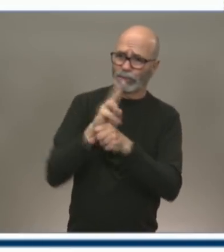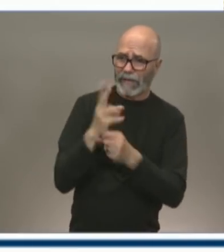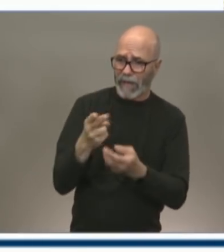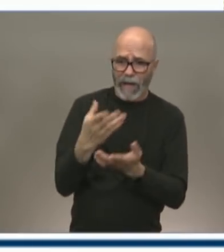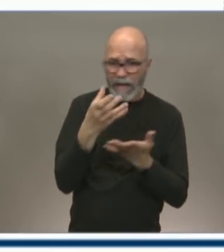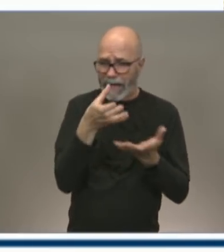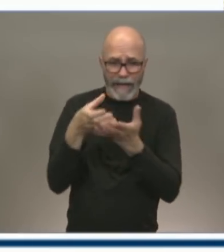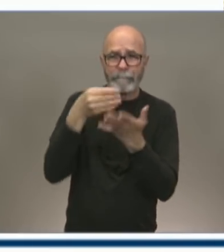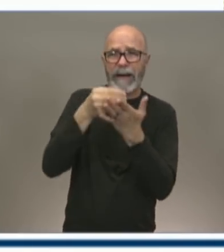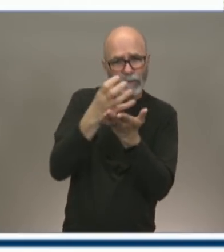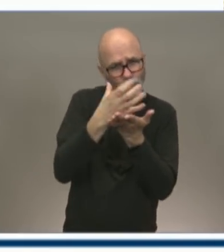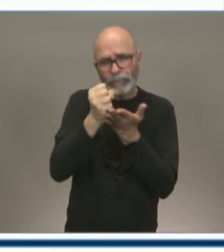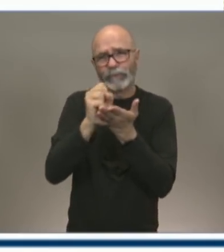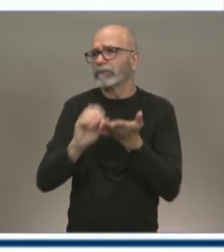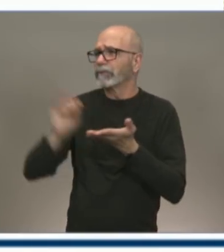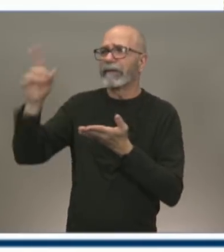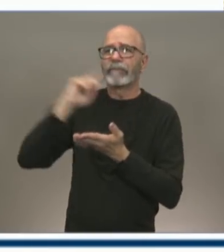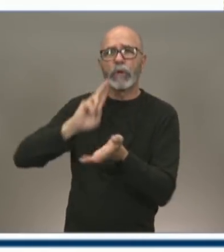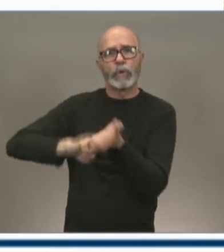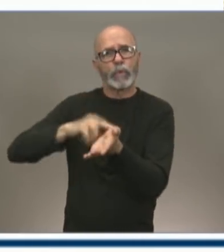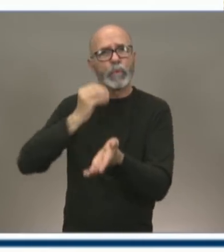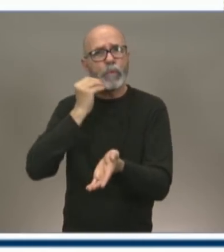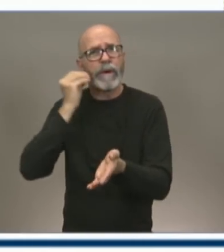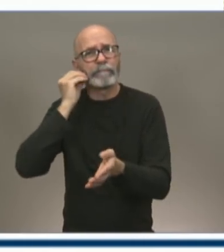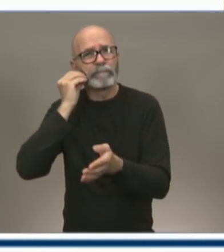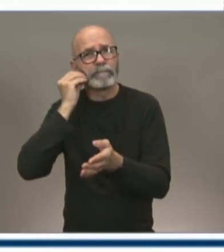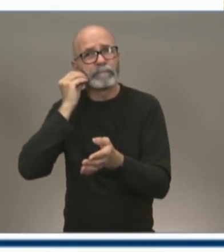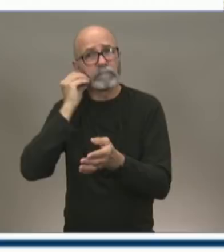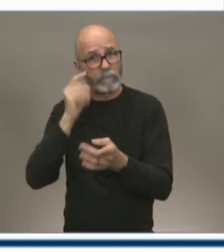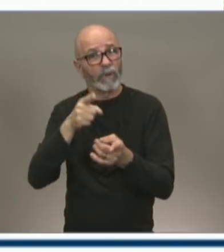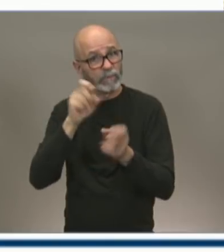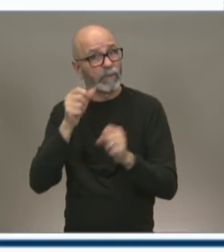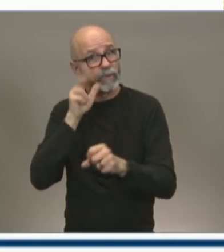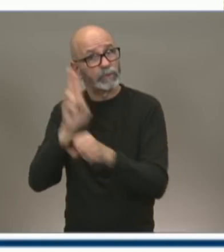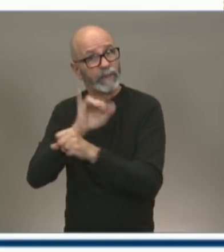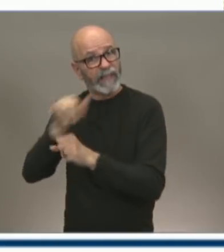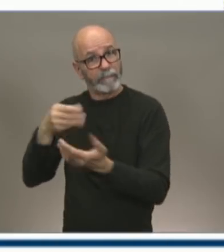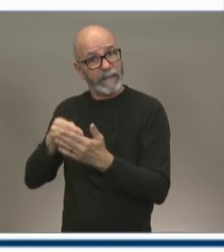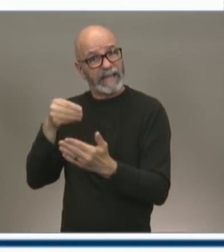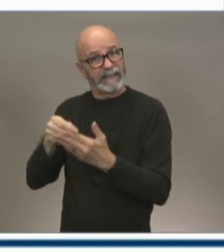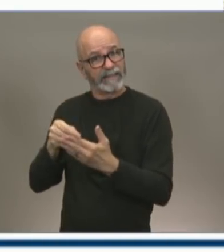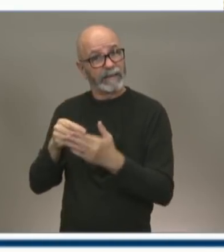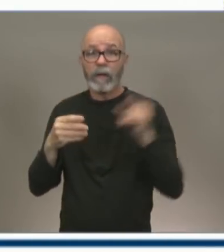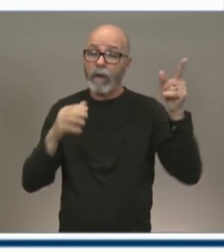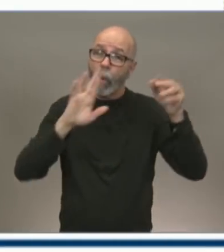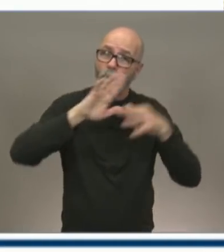care beds. Was it, or is there federal funding going into the announcement that was made today?